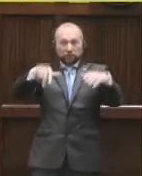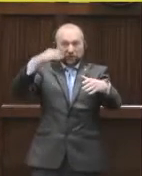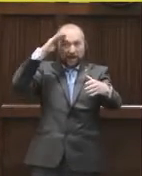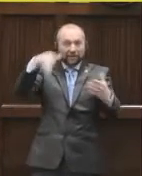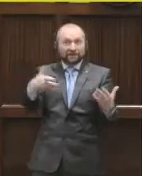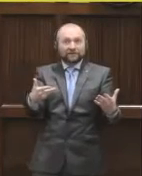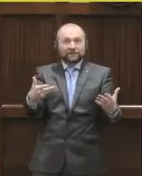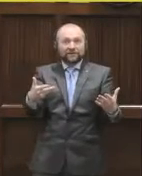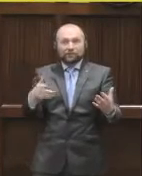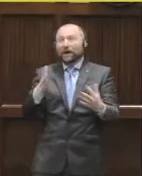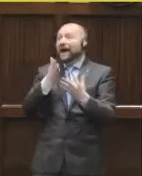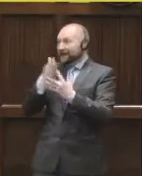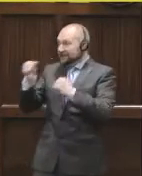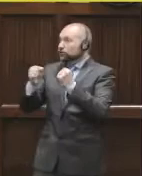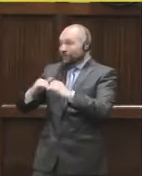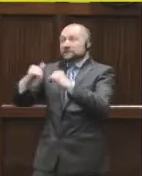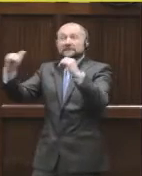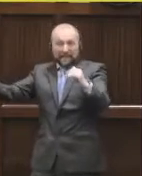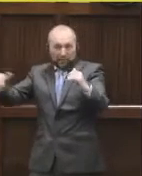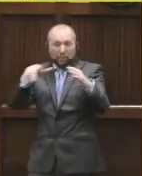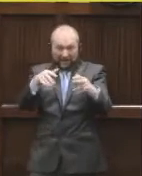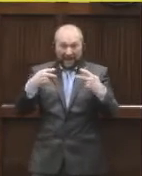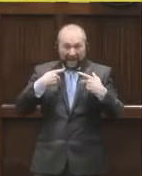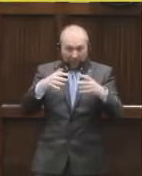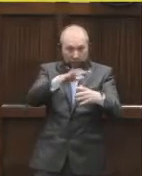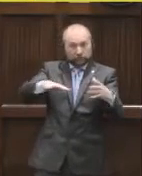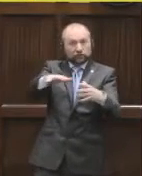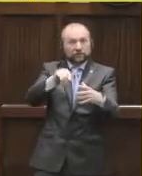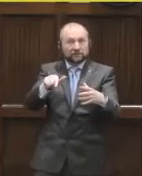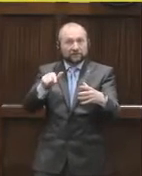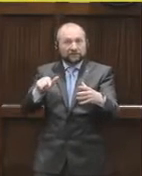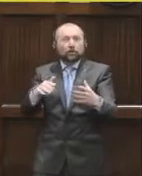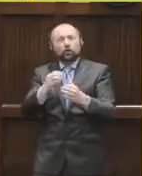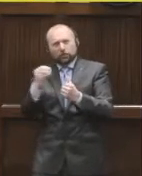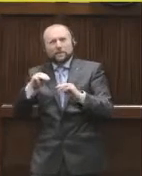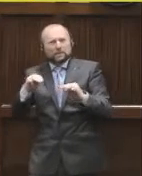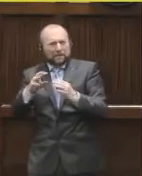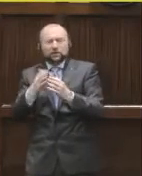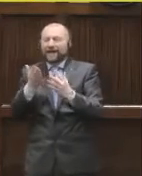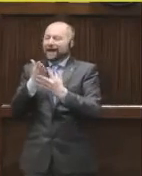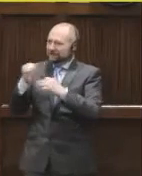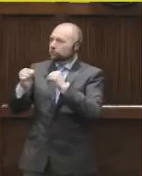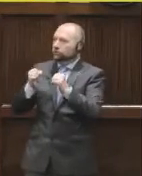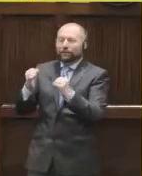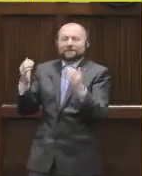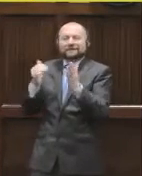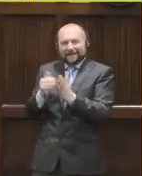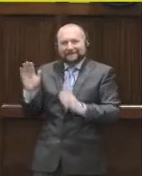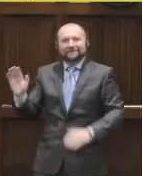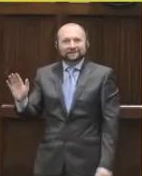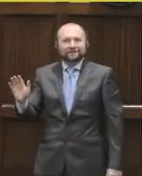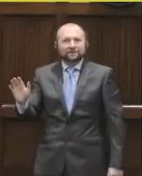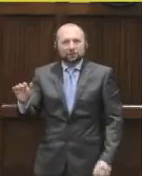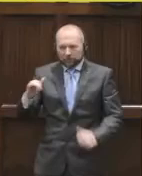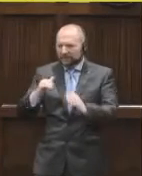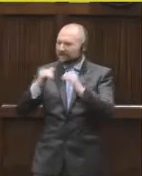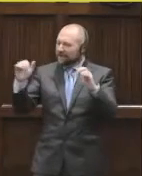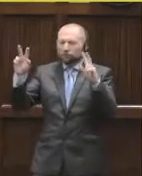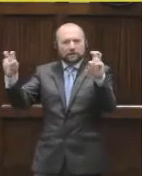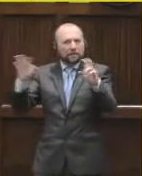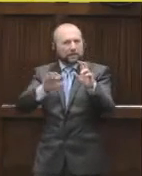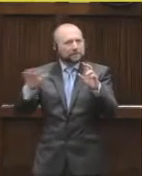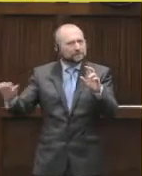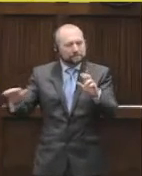obviously critically important, and other deputies have dealt with that issue as well. I think the point is, and as it was raised in the Justice